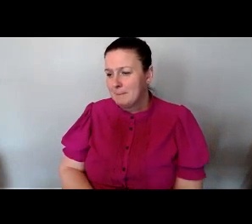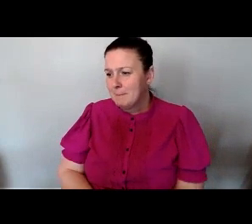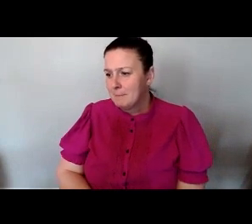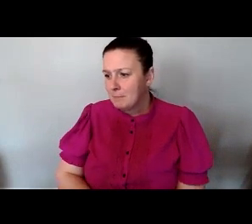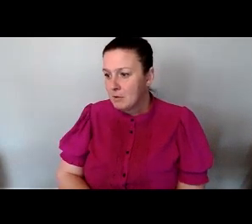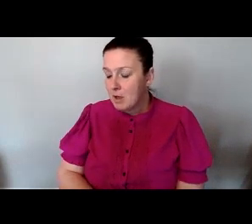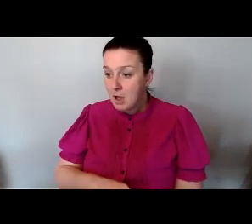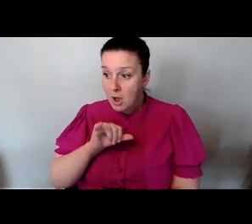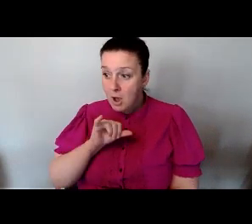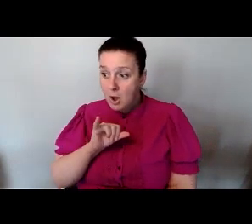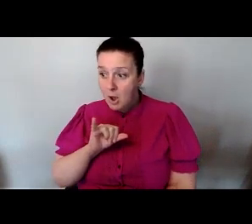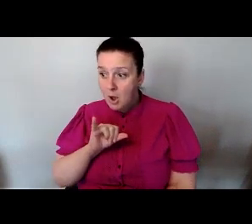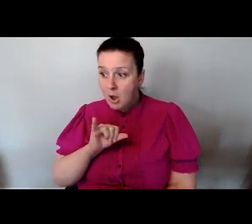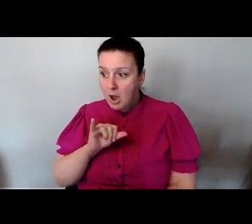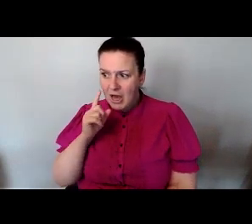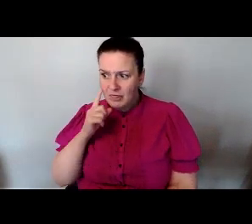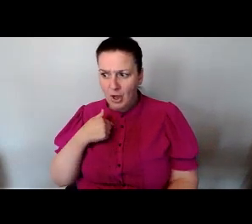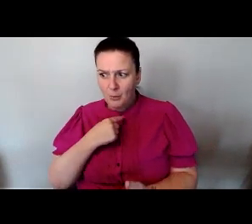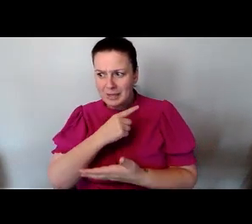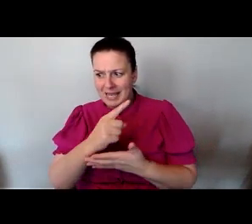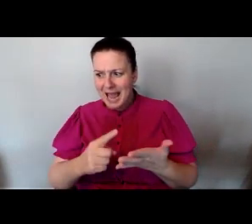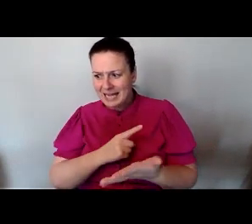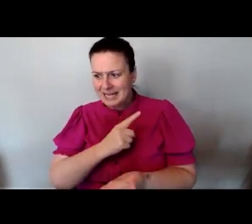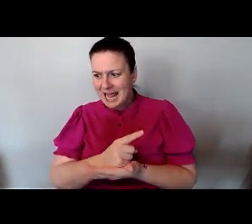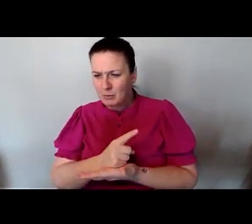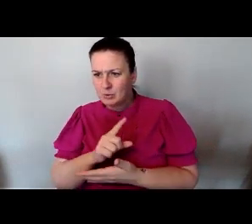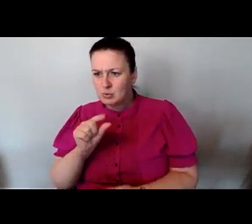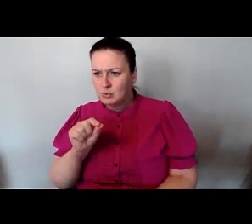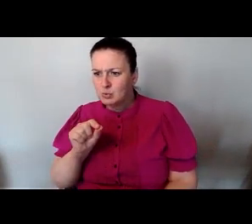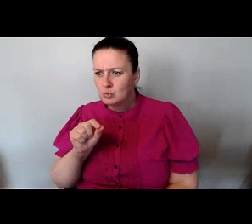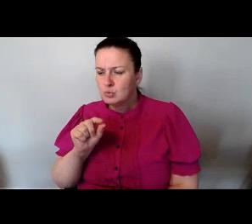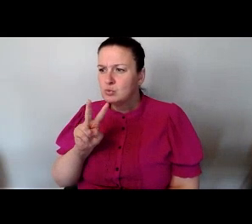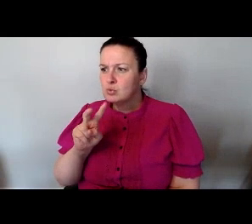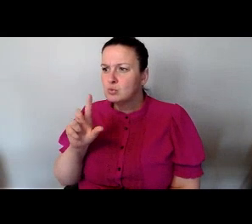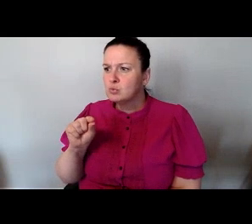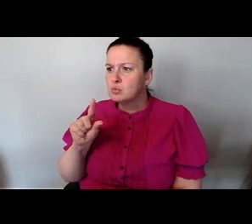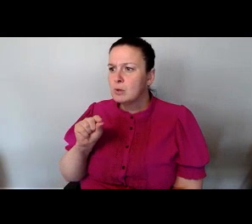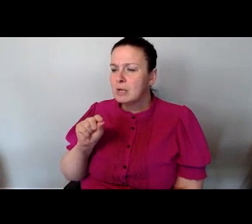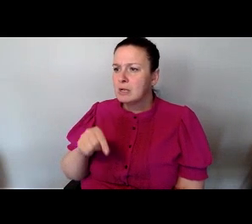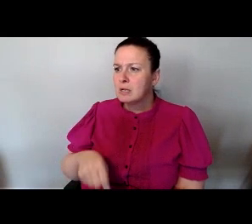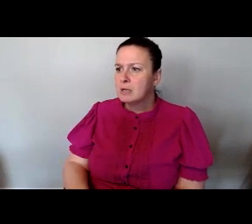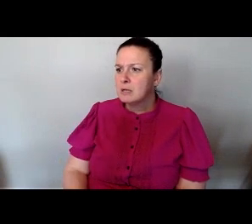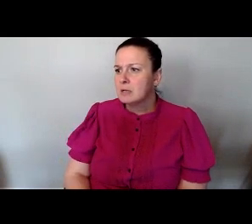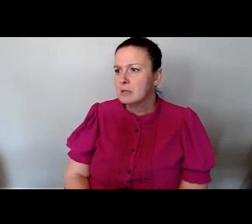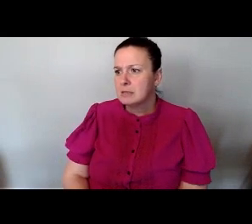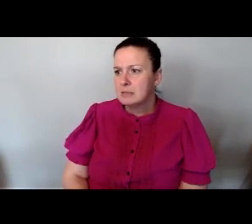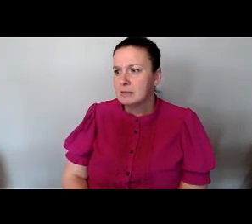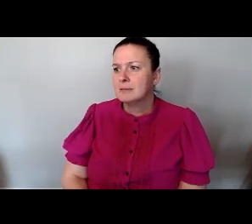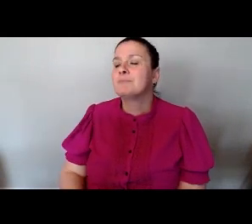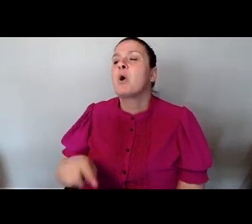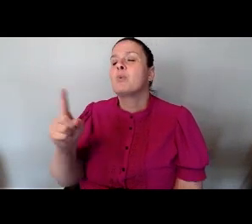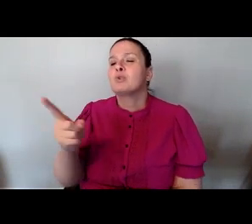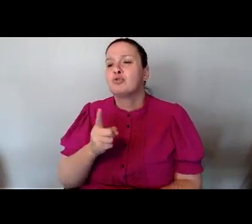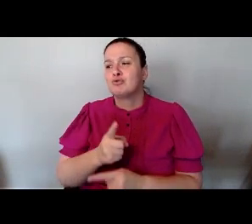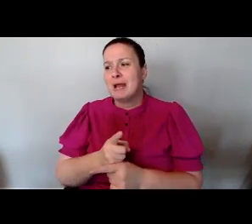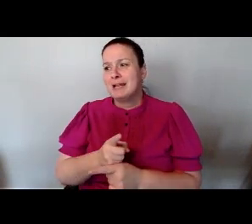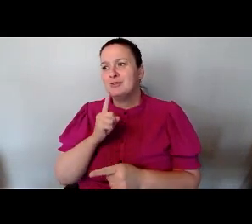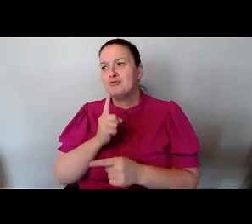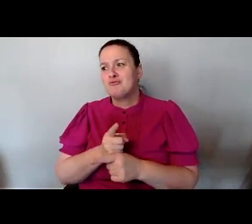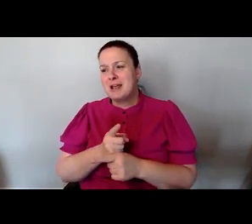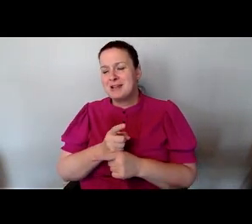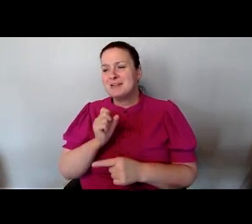Oh, Diane, I thought we went to 2:30. Yeah, 2:20. 2:30. Let me see. Yes, you're right. We really better hurry up then.